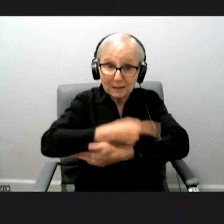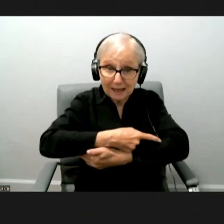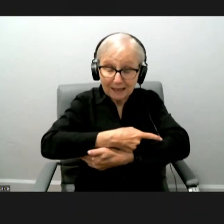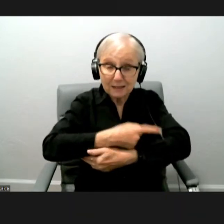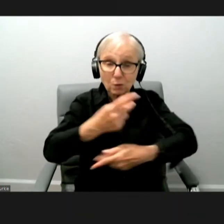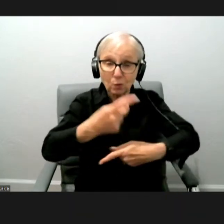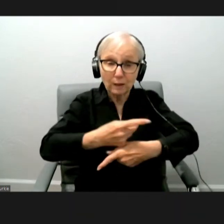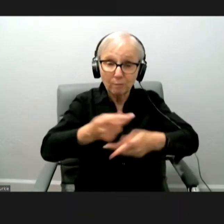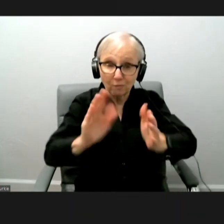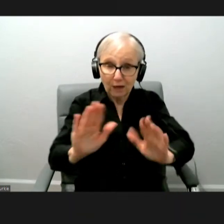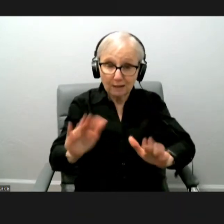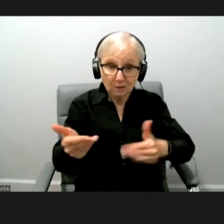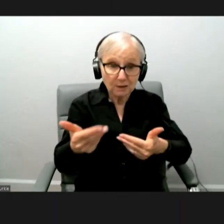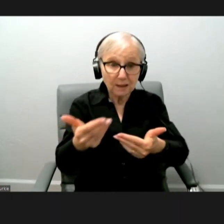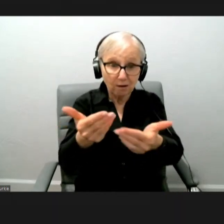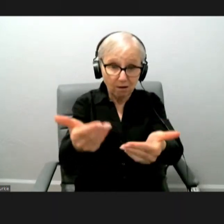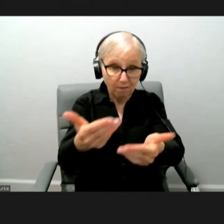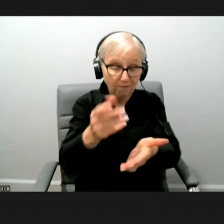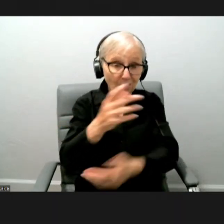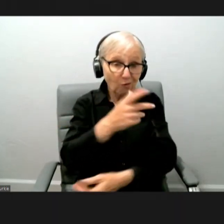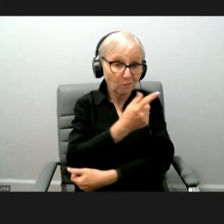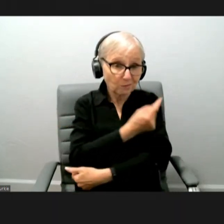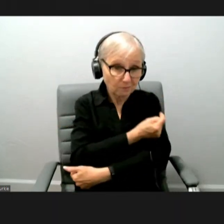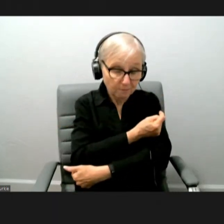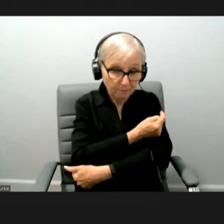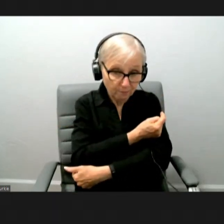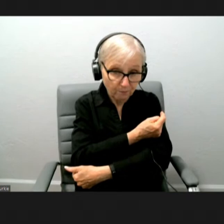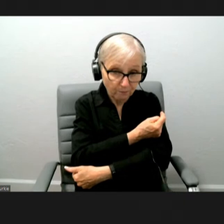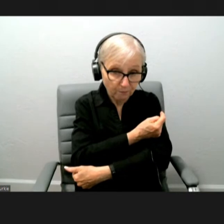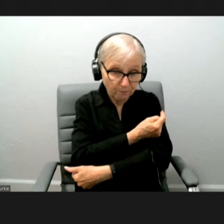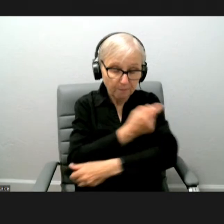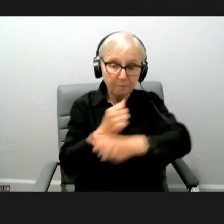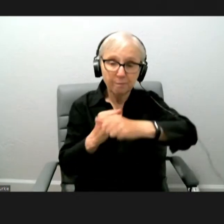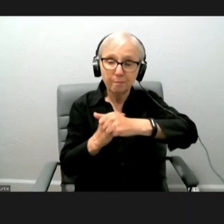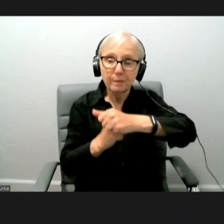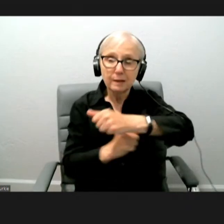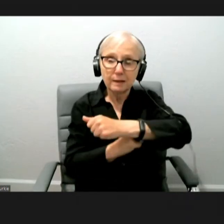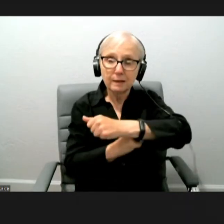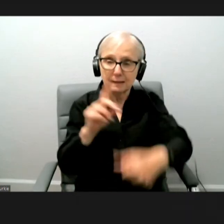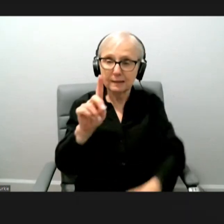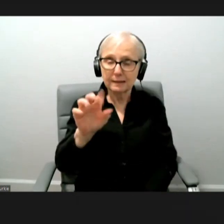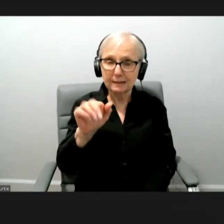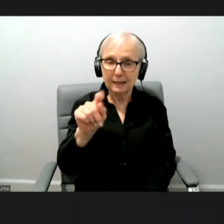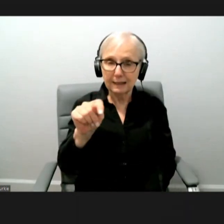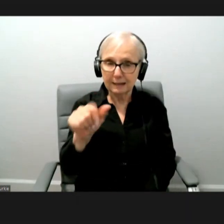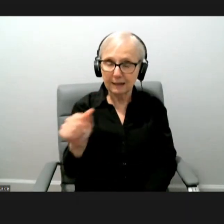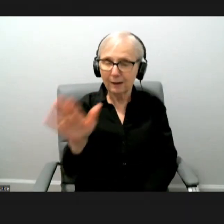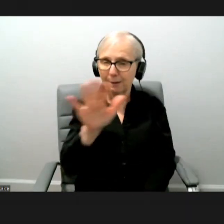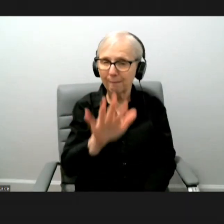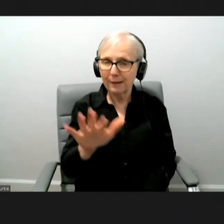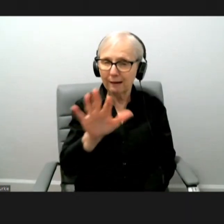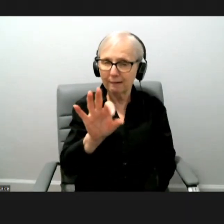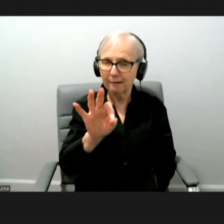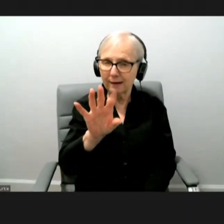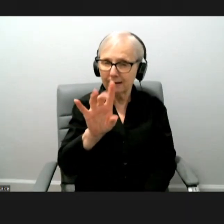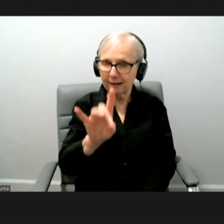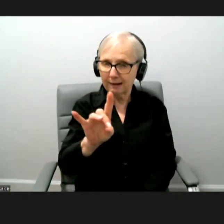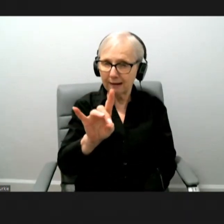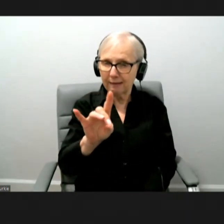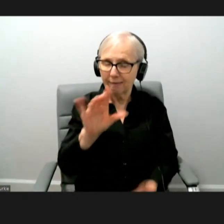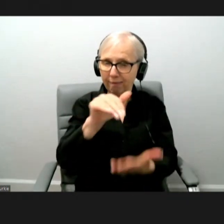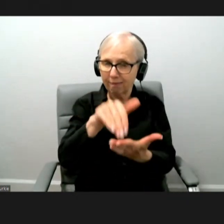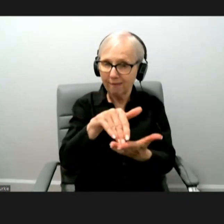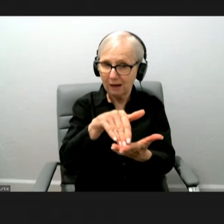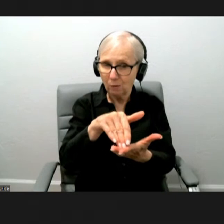can begin offering these doses. Based on our data, about 98,000 kids in this age group are at